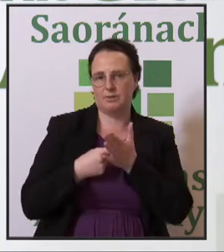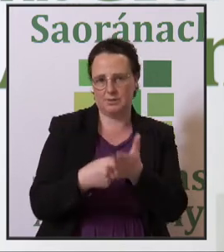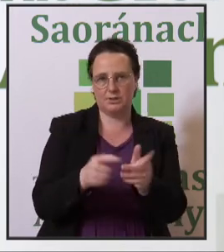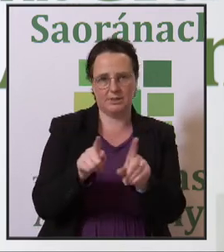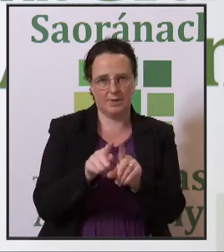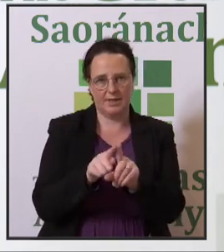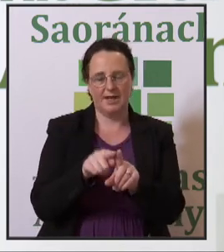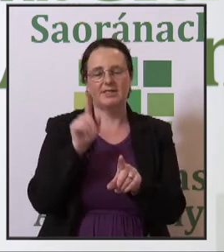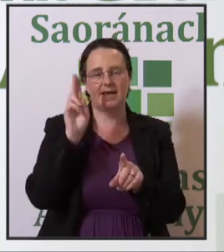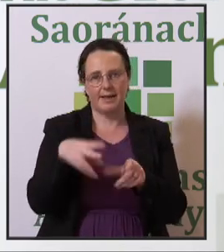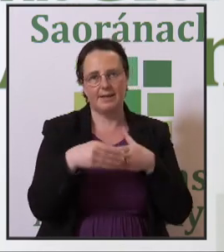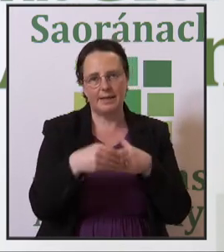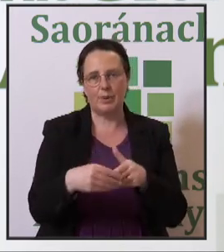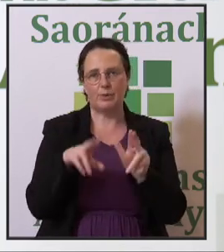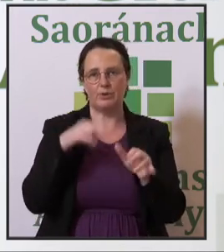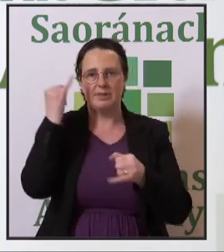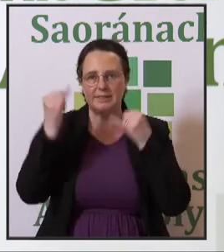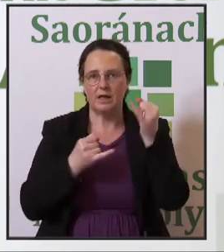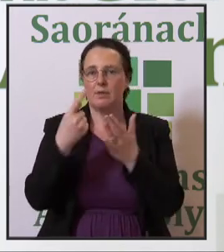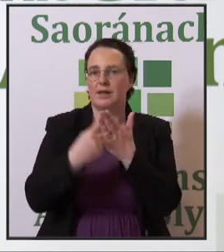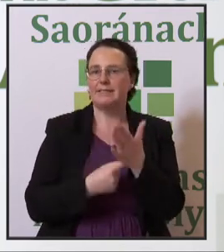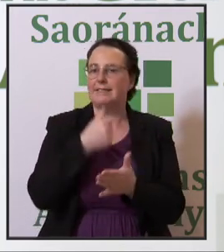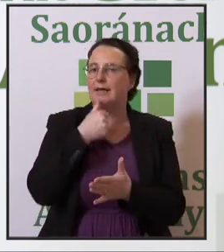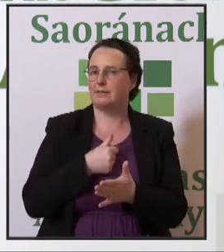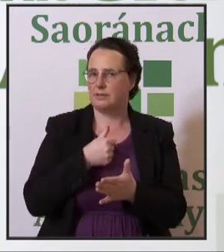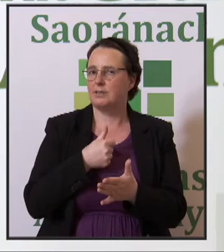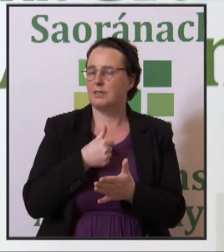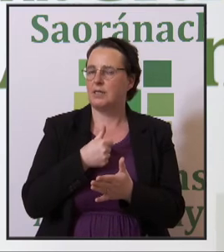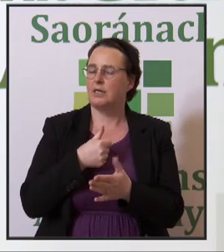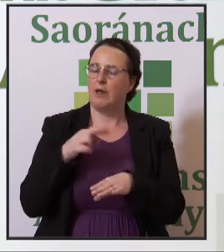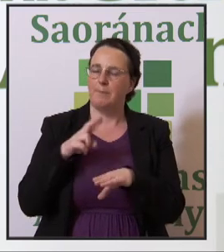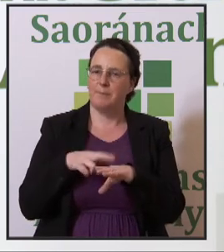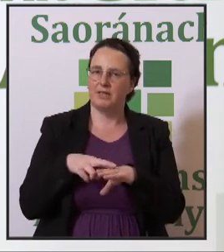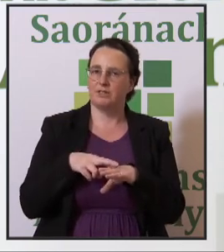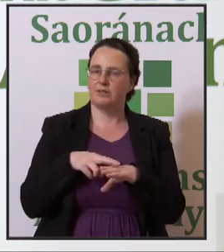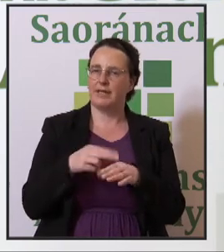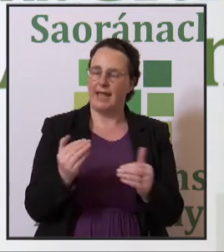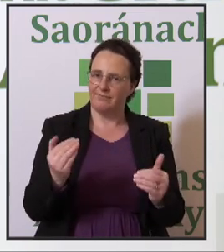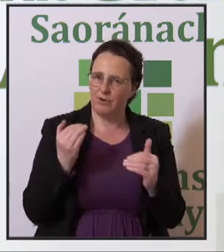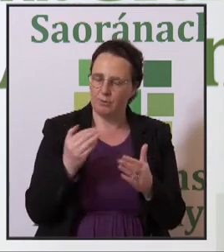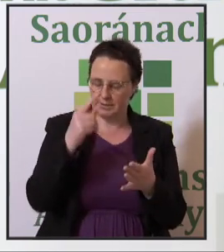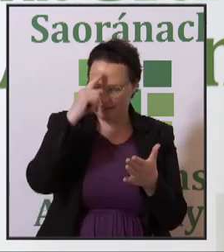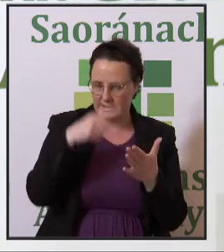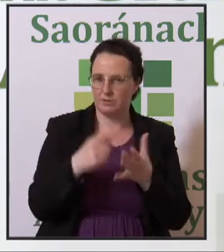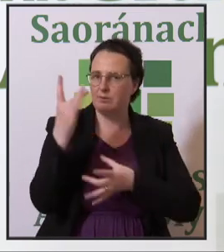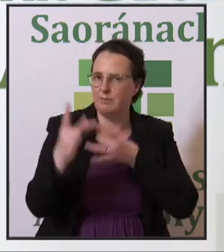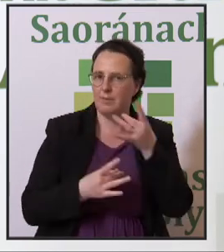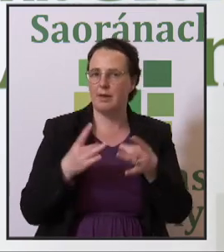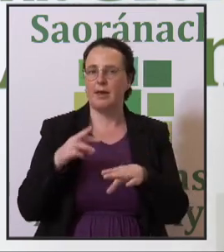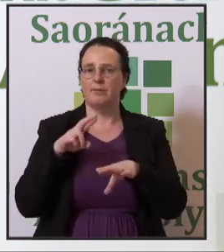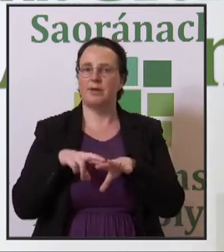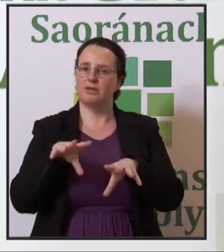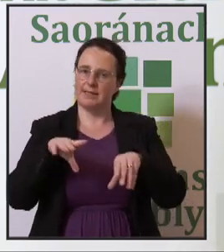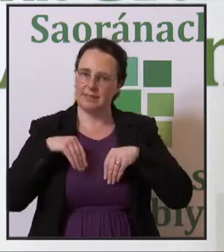And this can lead to more innovative policy solutions, to better informed decision making, greater acceptance of